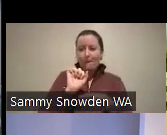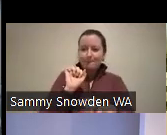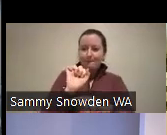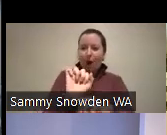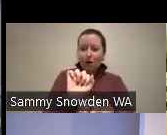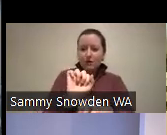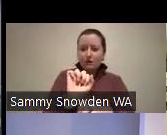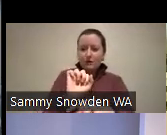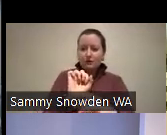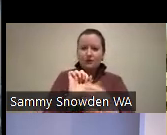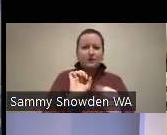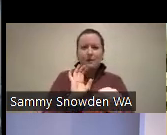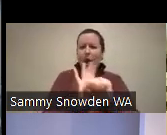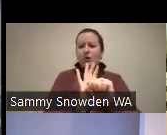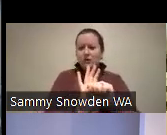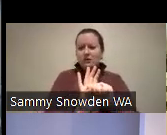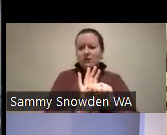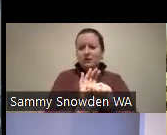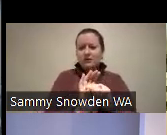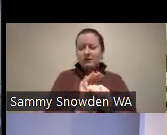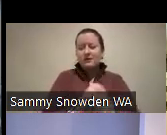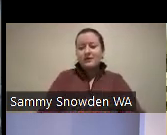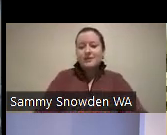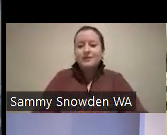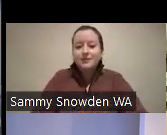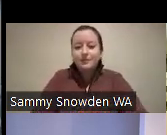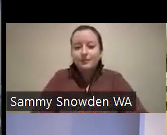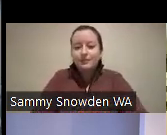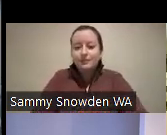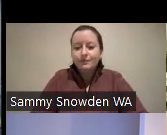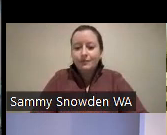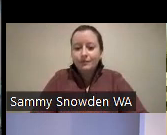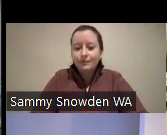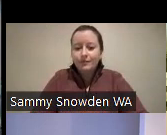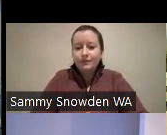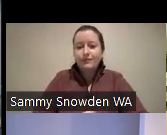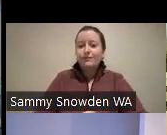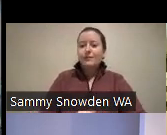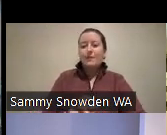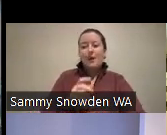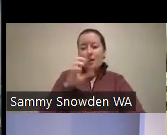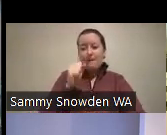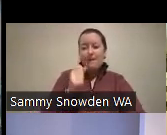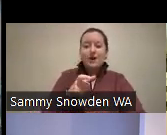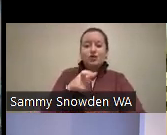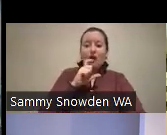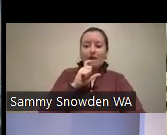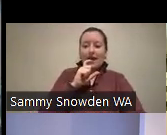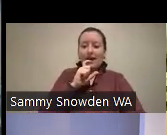and sleep. So you've got the bone nutrient, which has a high magnesium content. And again, magnesium is in the Lifelong Vitality Pack.